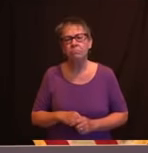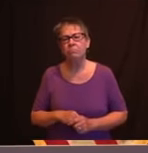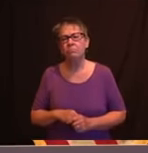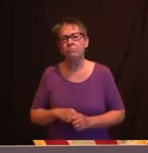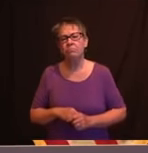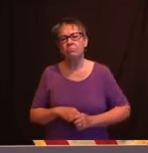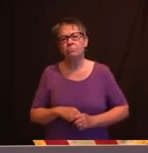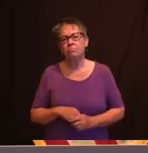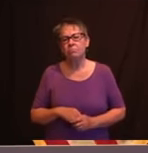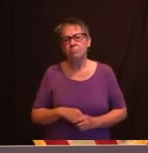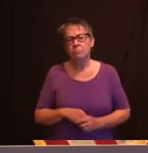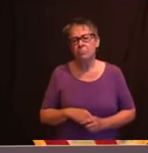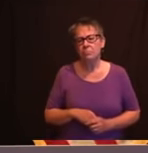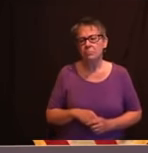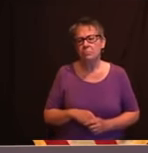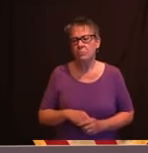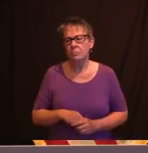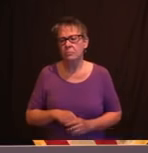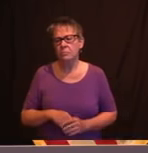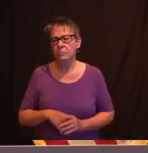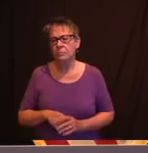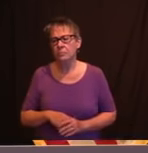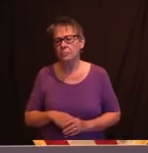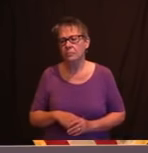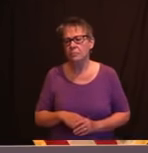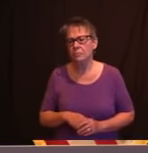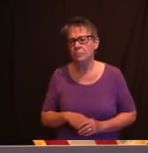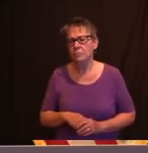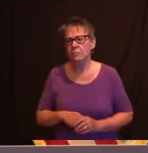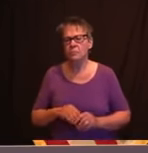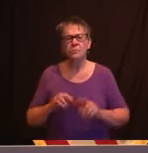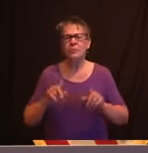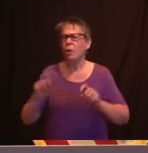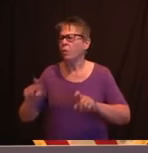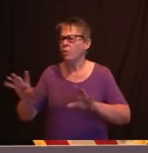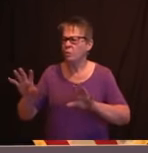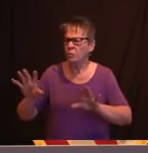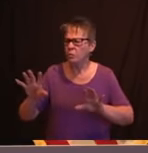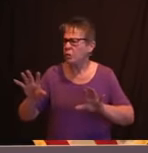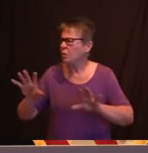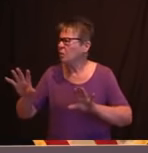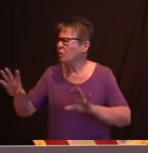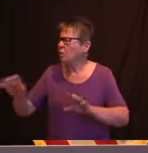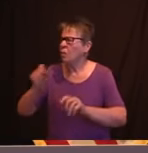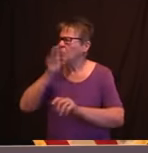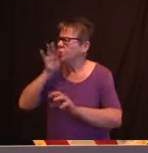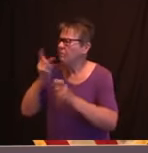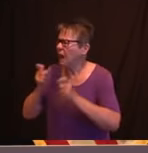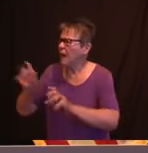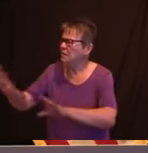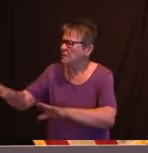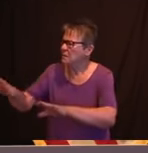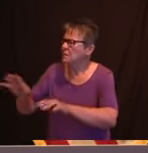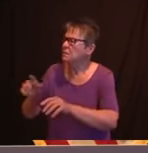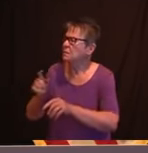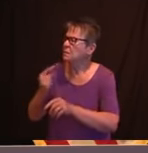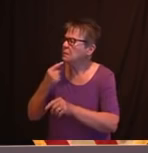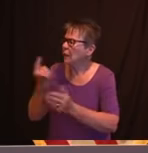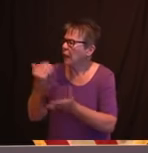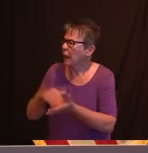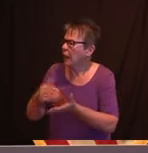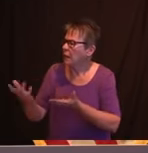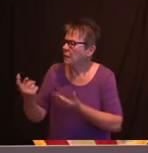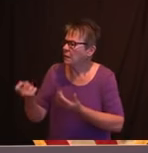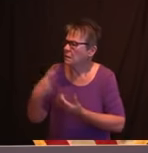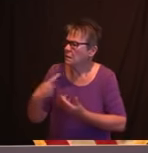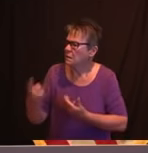loved ones in nursing homes have not left their rooms in Hold one more time. Oh, sorry. Families say their loved ones in nursing homes have not left their rooms in